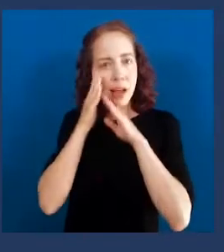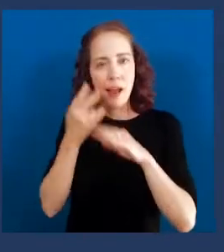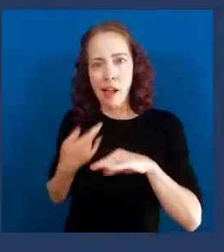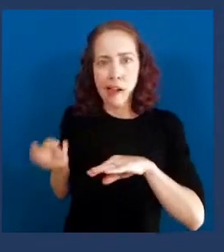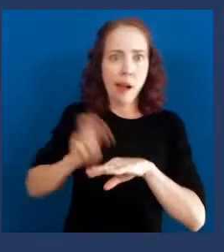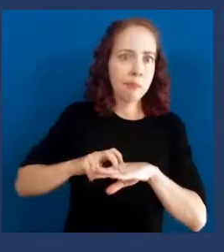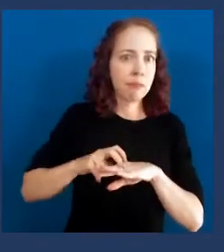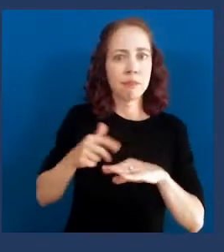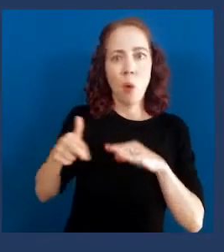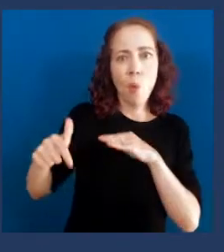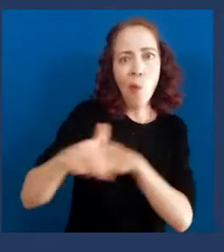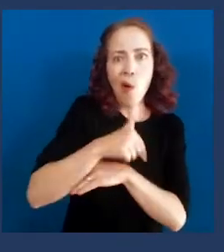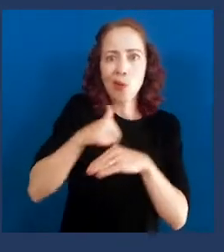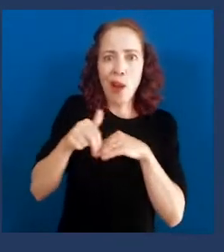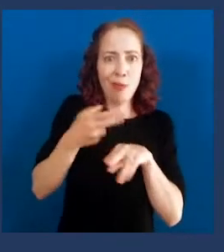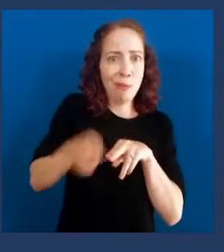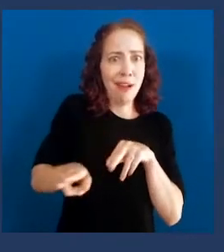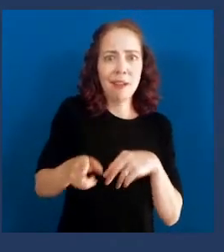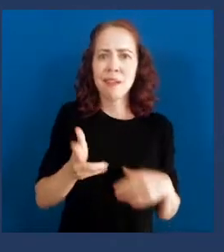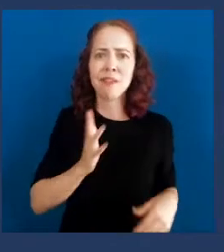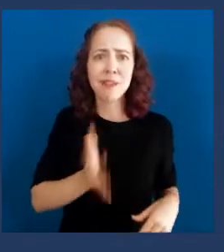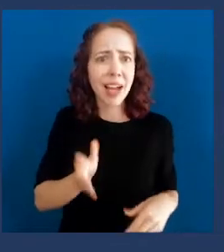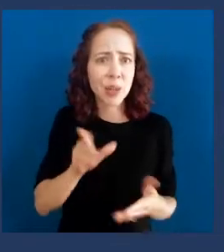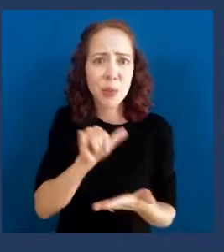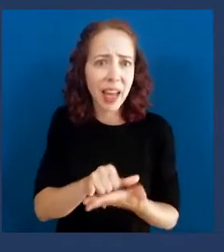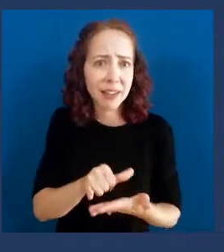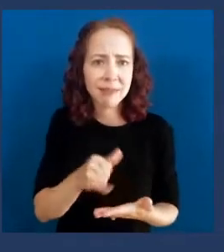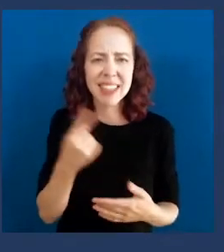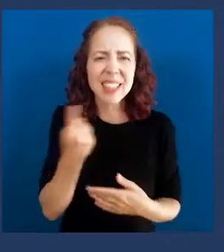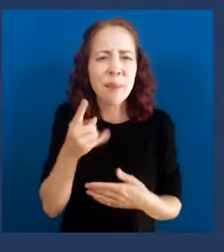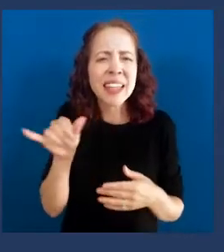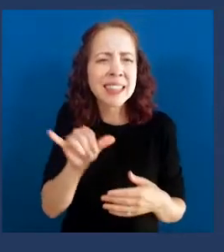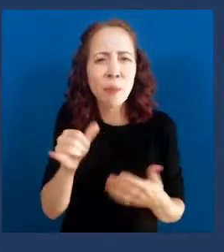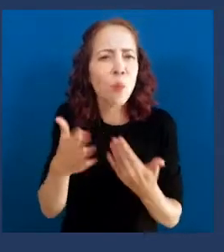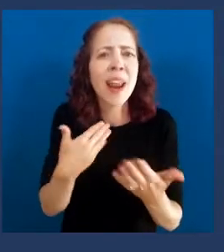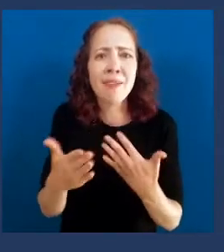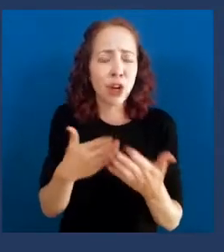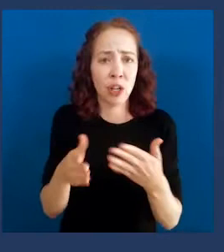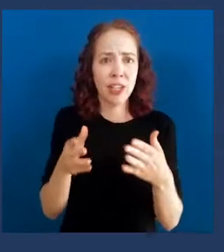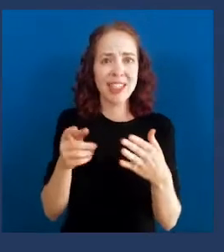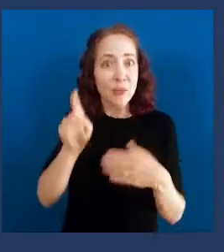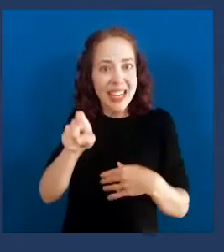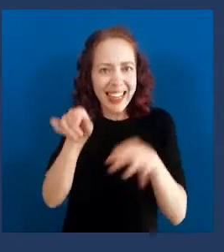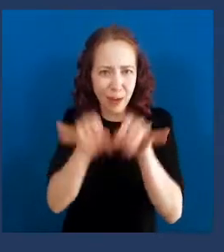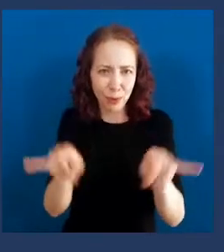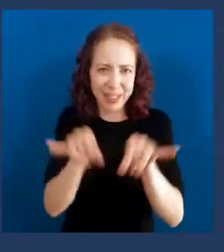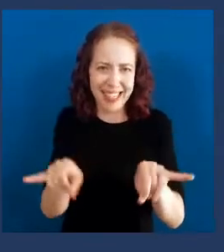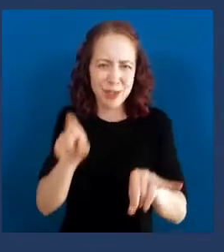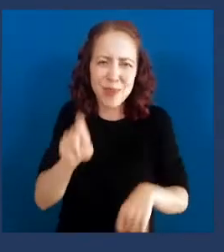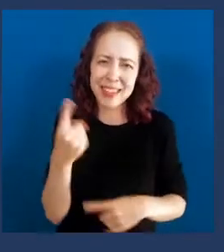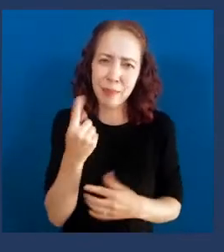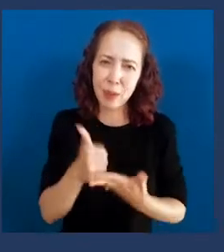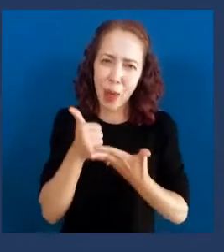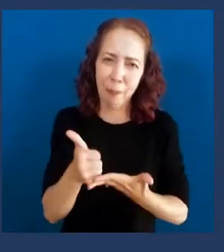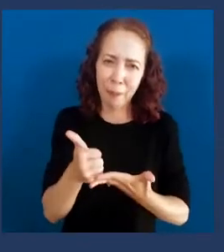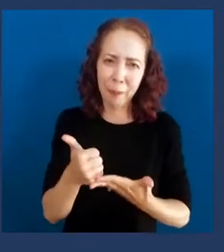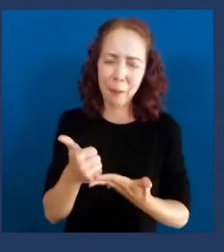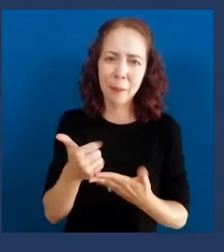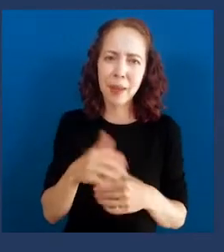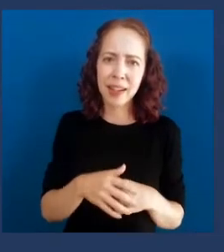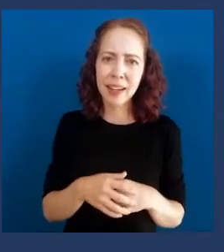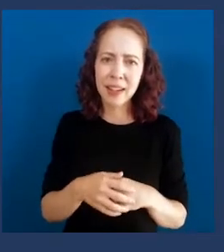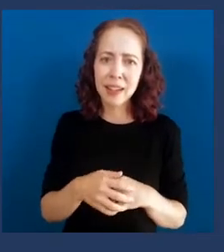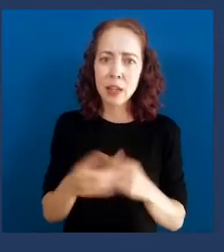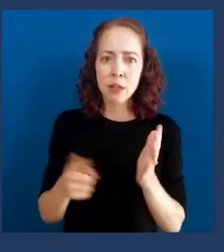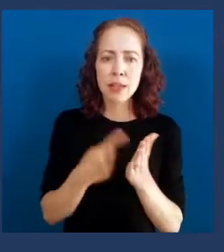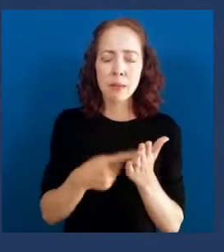around the block, like find something that you can do similar to that that's going to help you, because you need that routine. So I think at